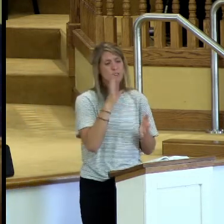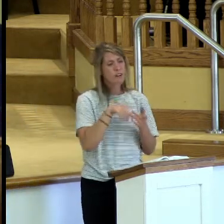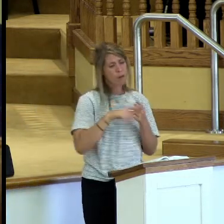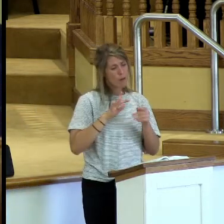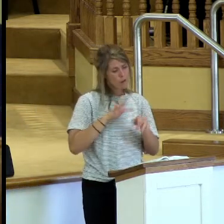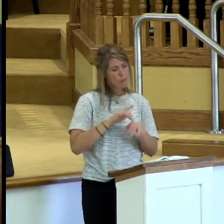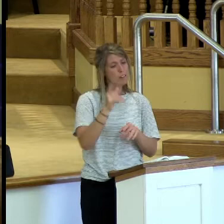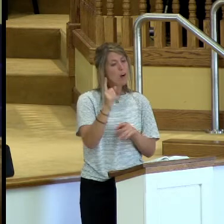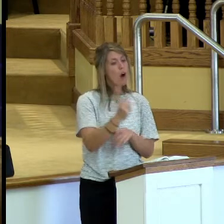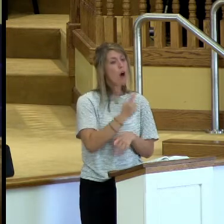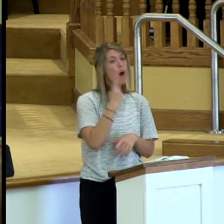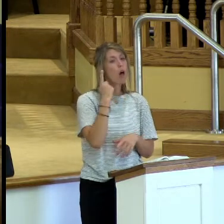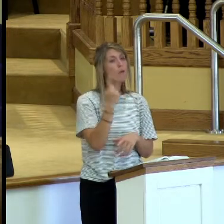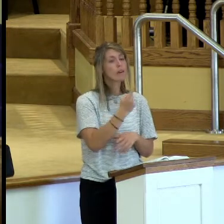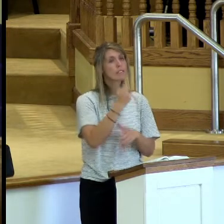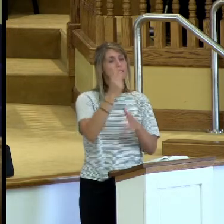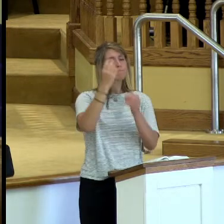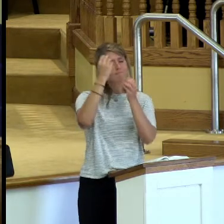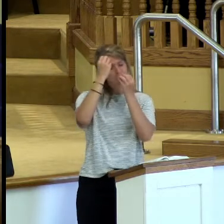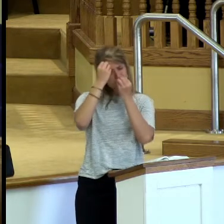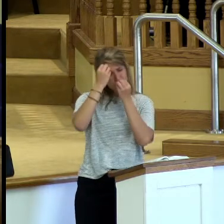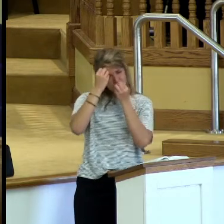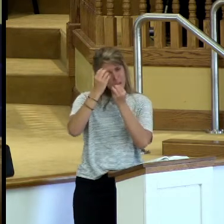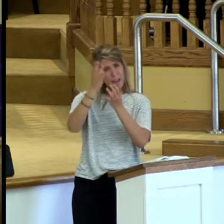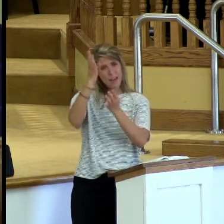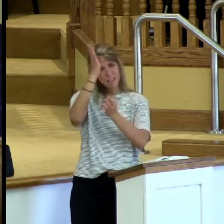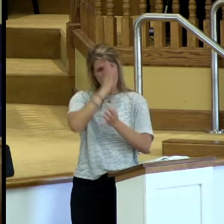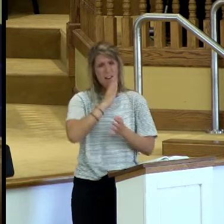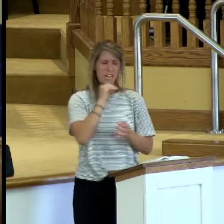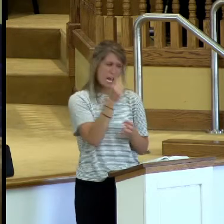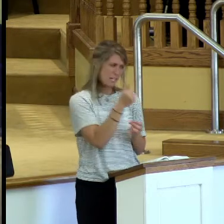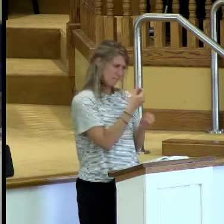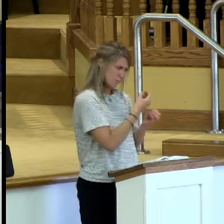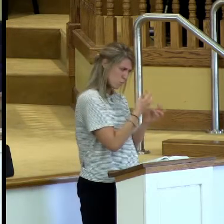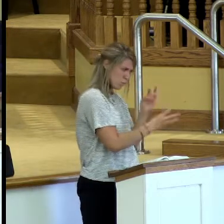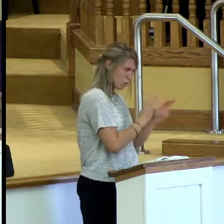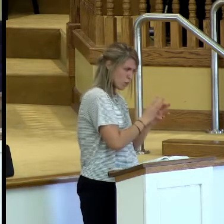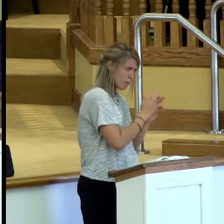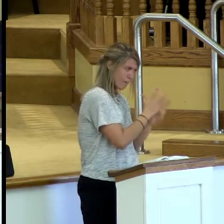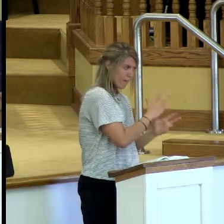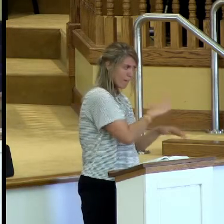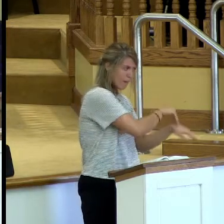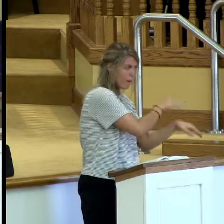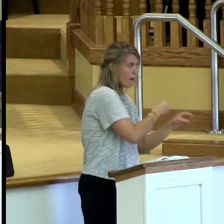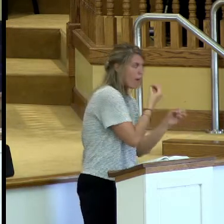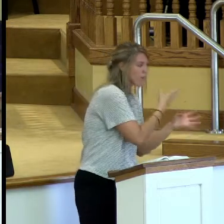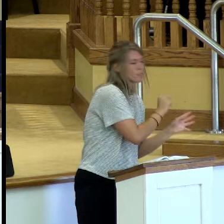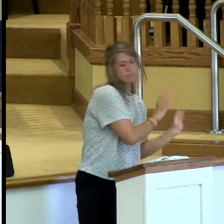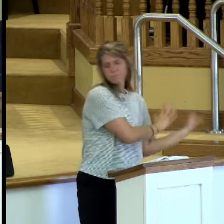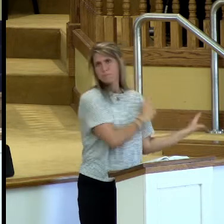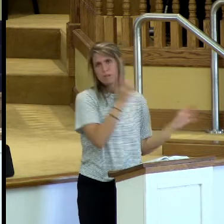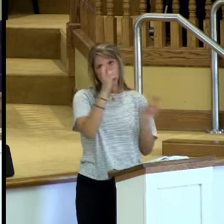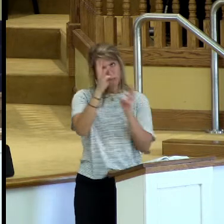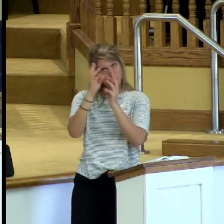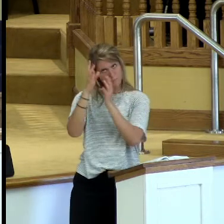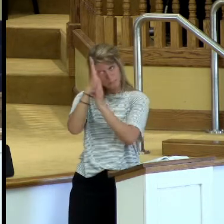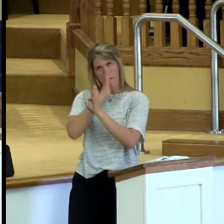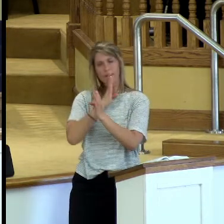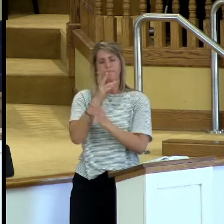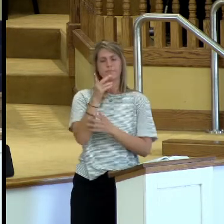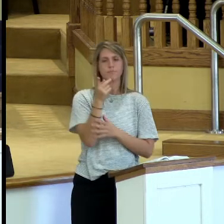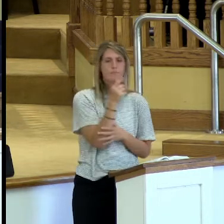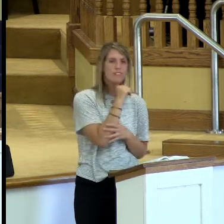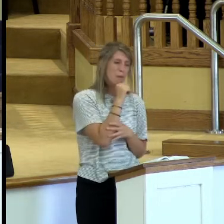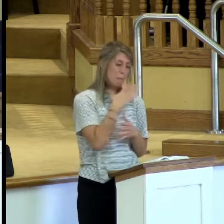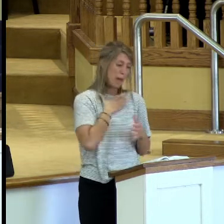about earlier, guys. Always heed to the call of the Lord, not to the call of the world. Understand something. My soul got saved, not my flesh.